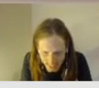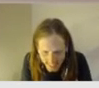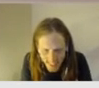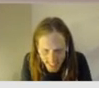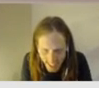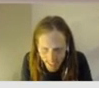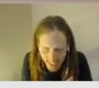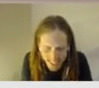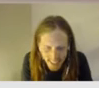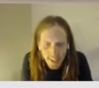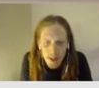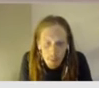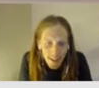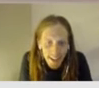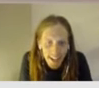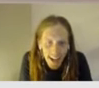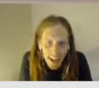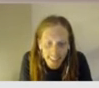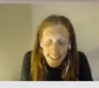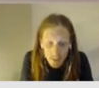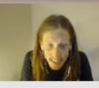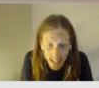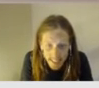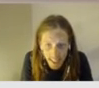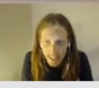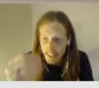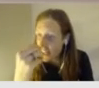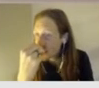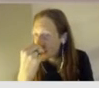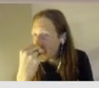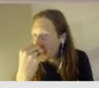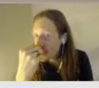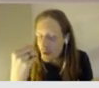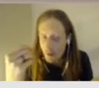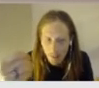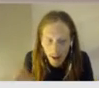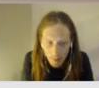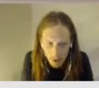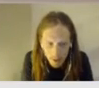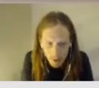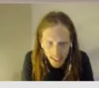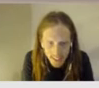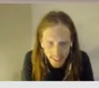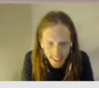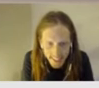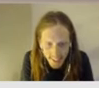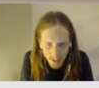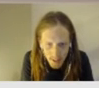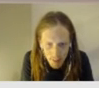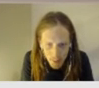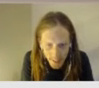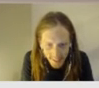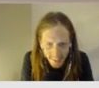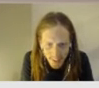more so than I would like to. But I think that's fantastic. I think that's super inspiring. I'm so glad you said that you get